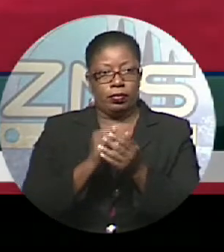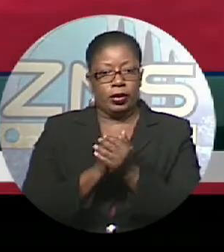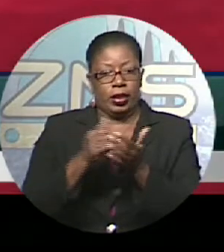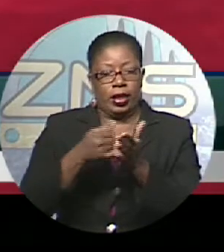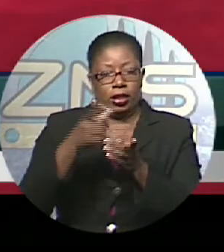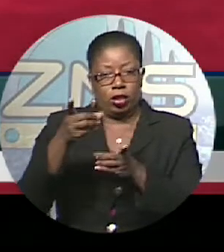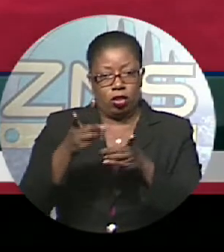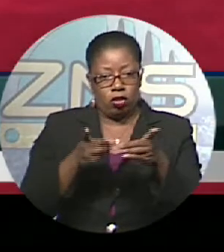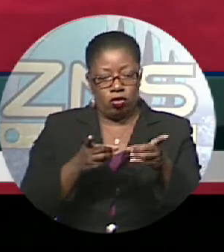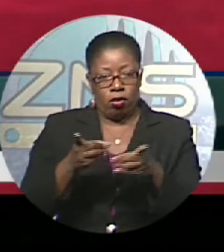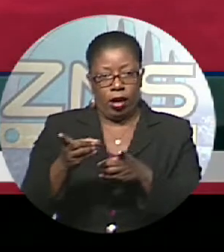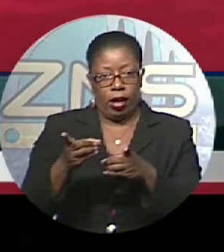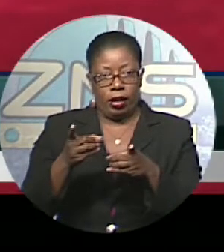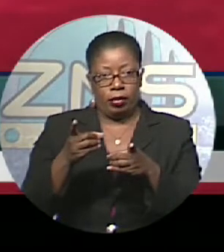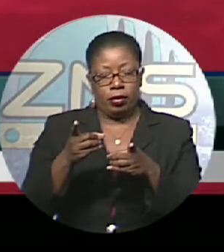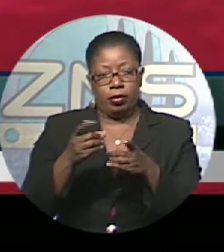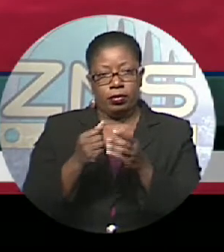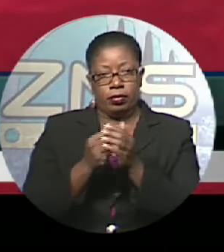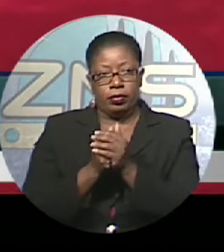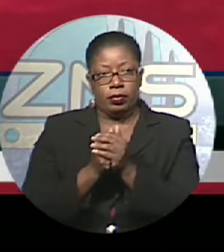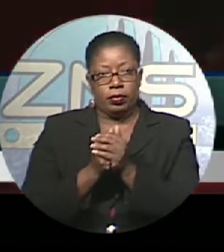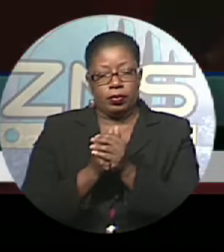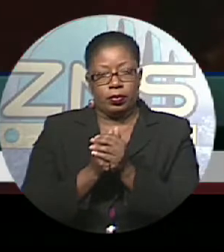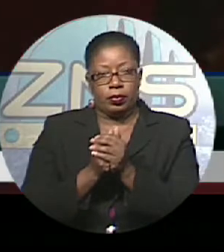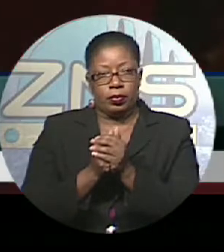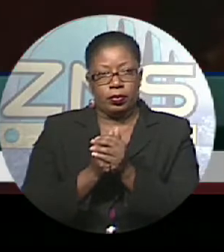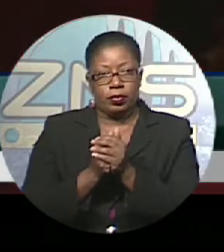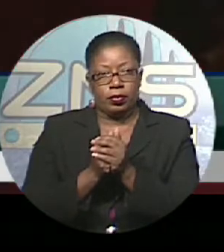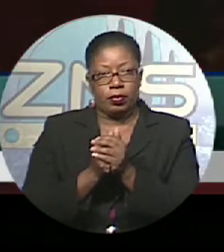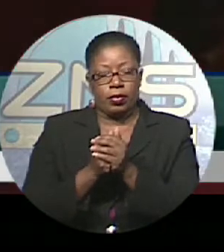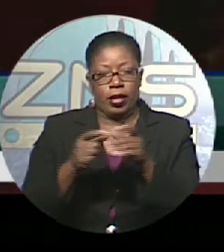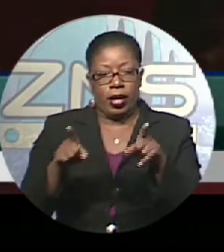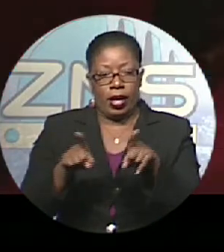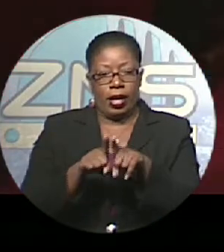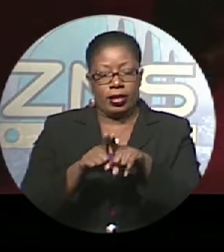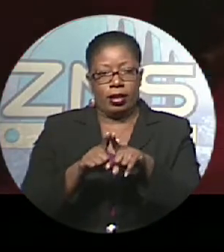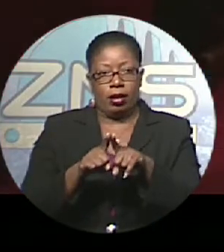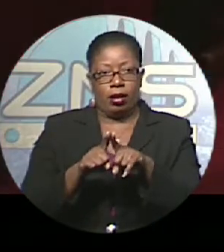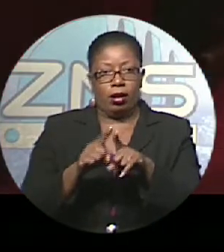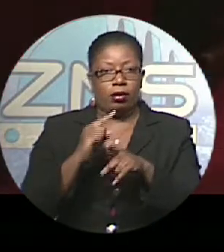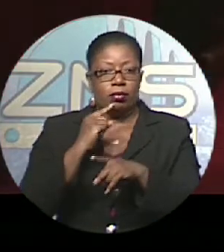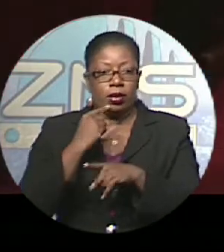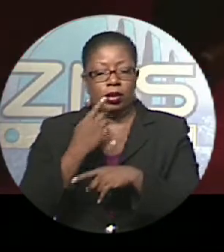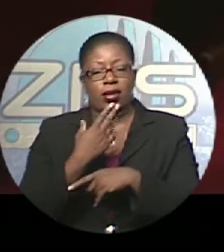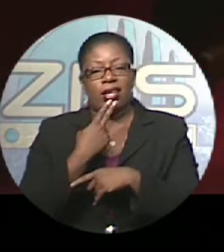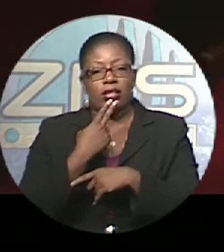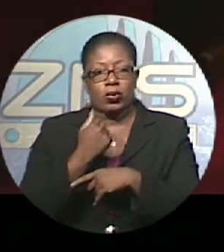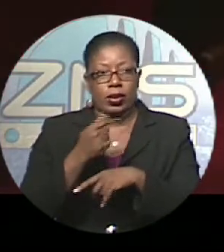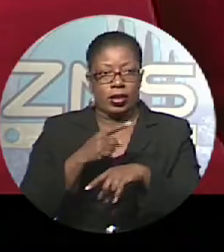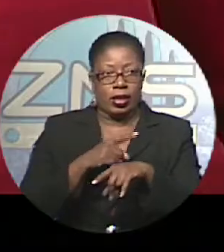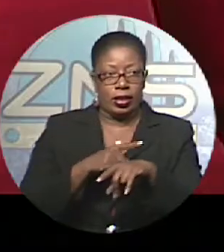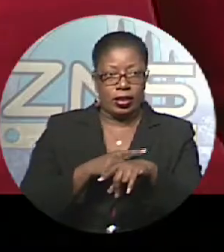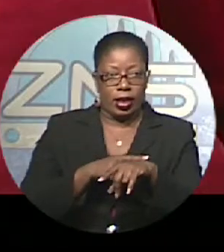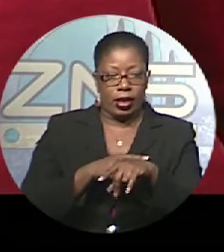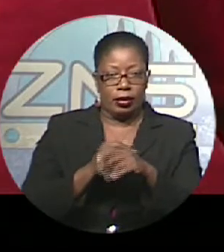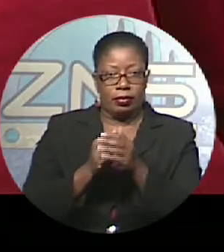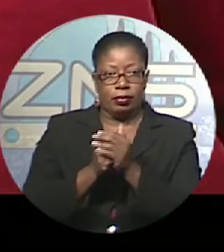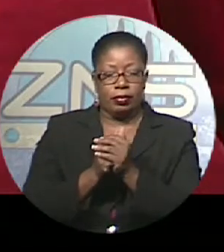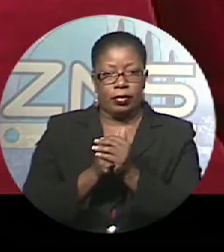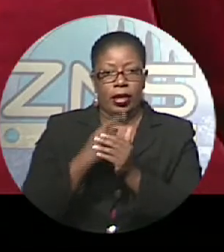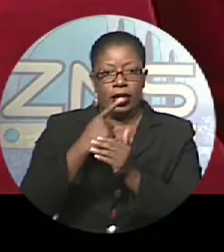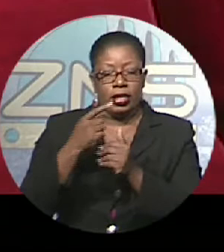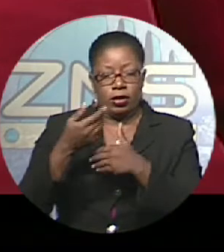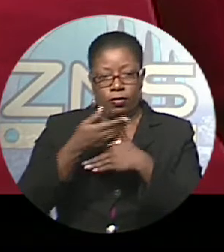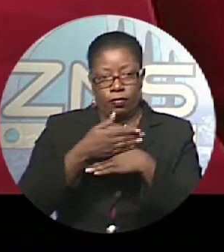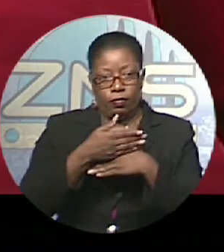described by senators on both sides of the political divide as a bittersweet moment. Senator Pintard's appointment comes following